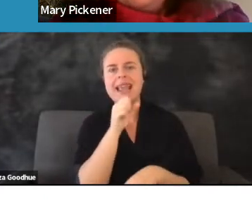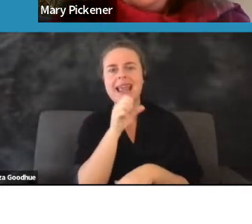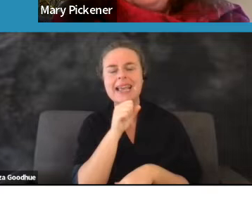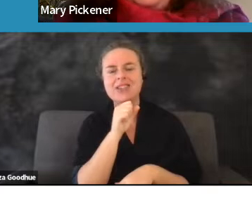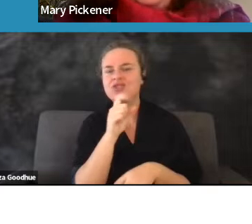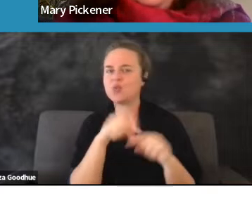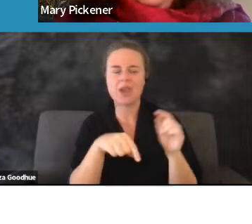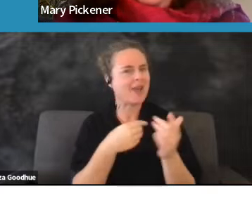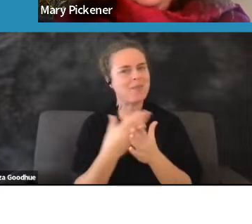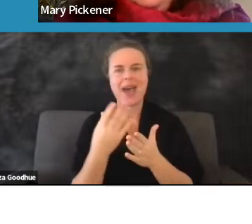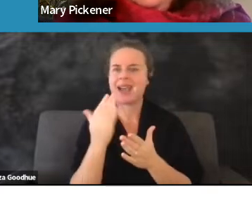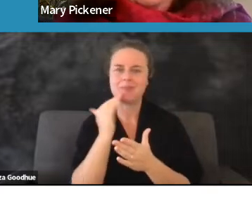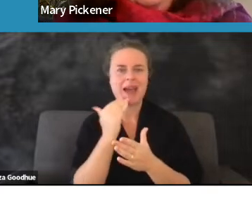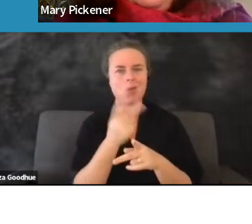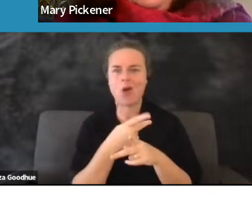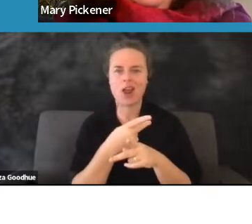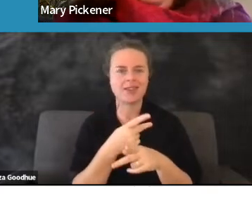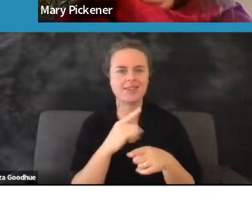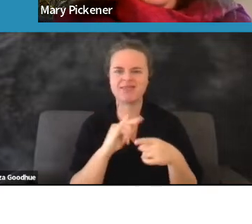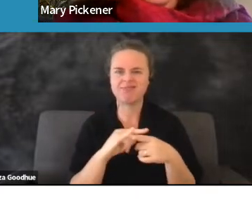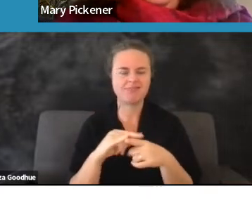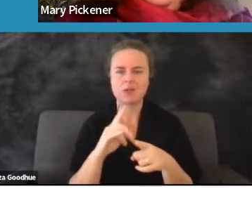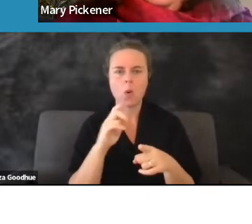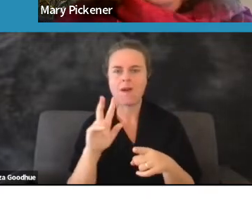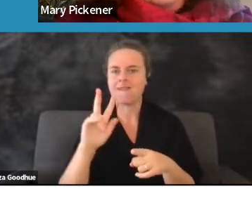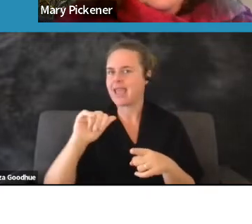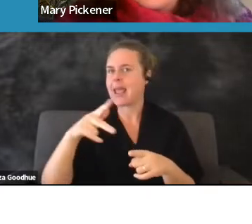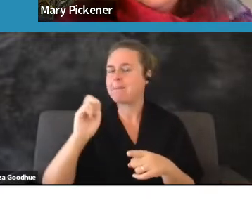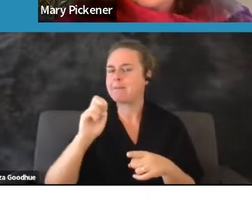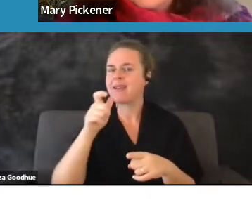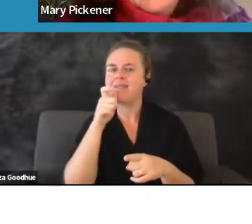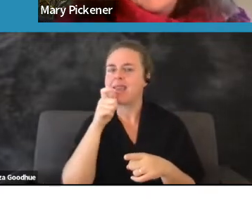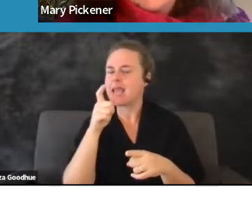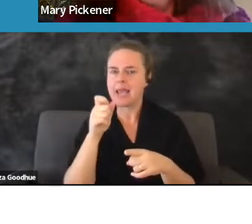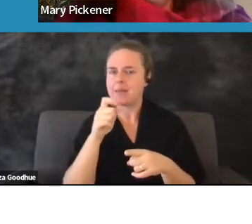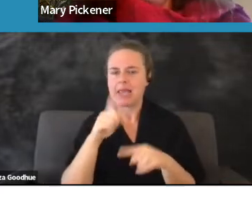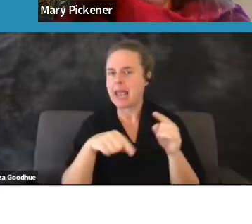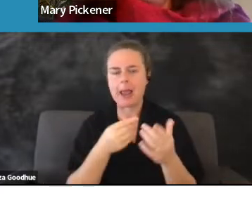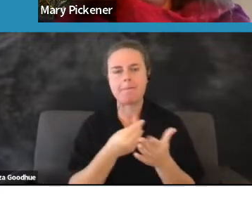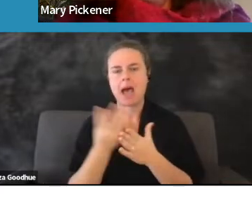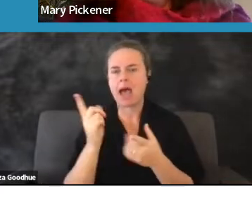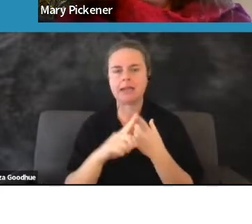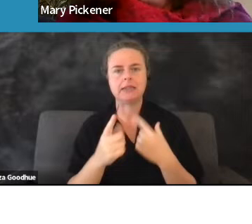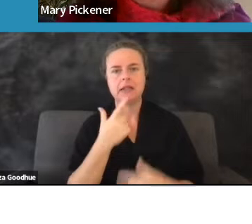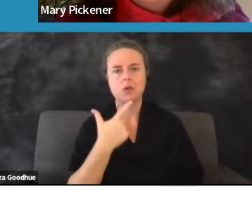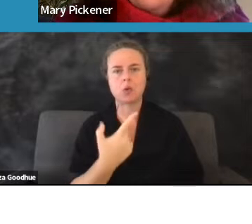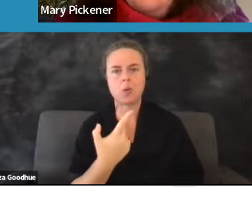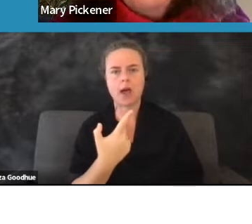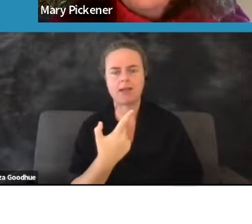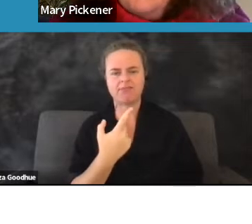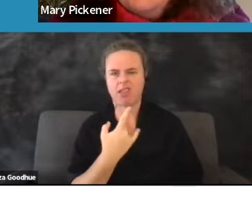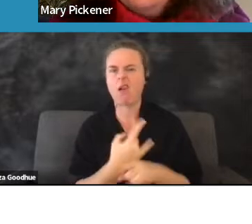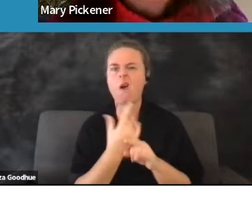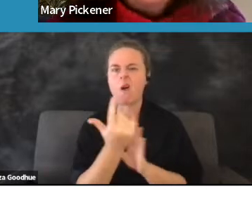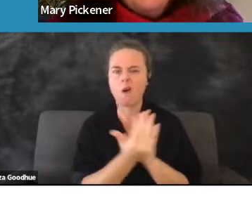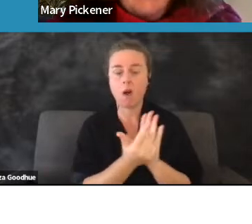purchase tobacco products or vaping products and alcohol until you're 21. We used to have